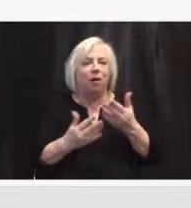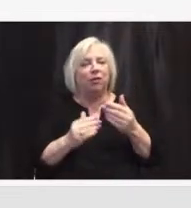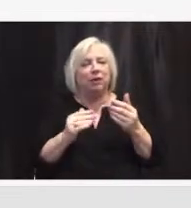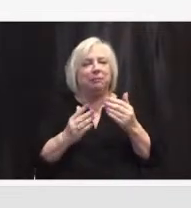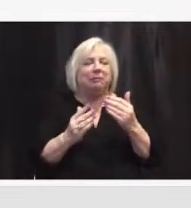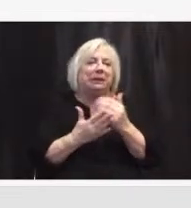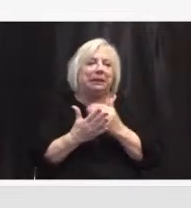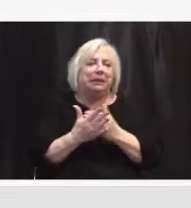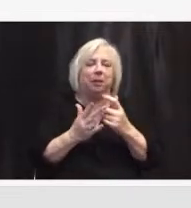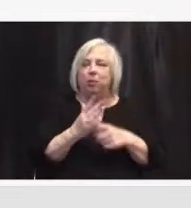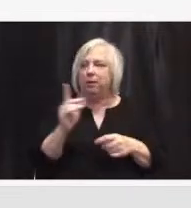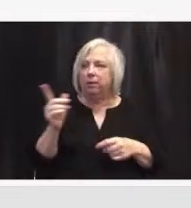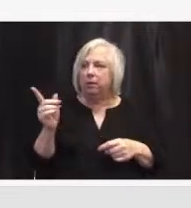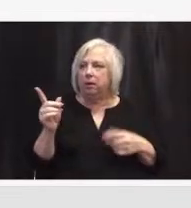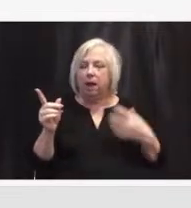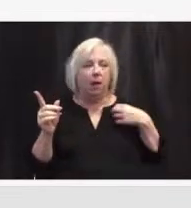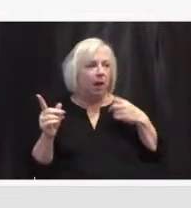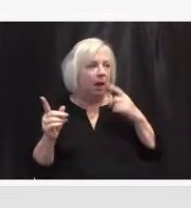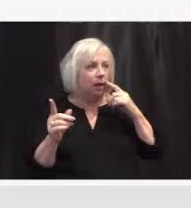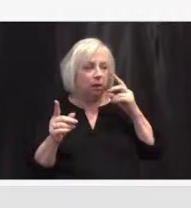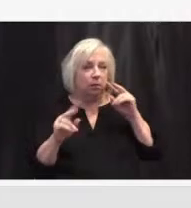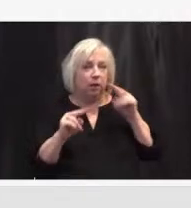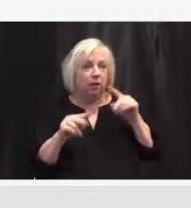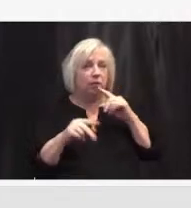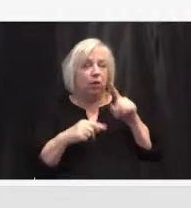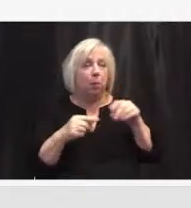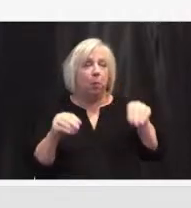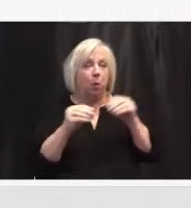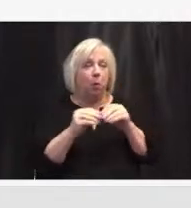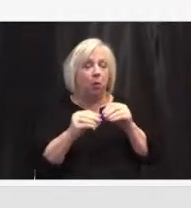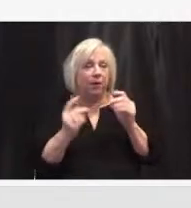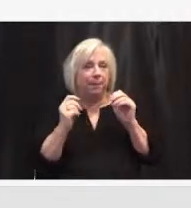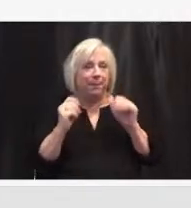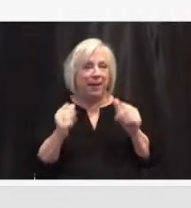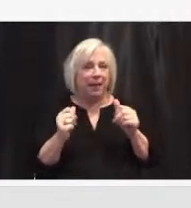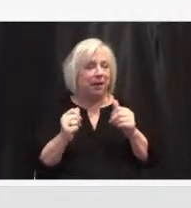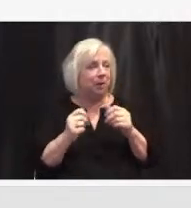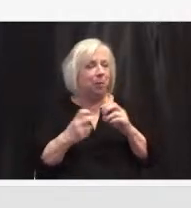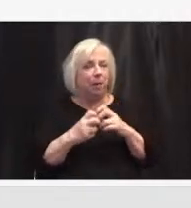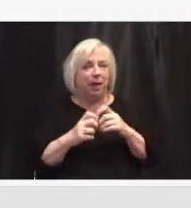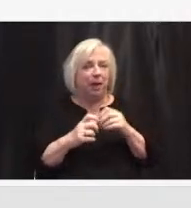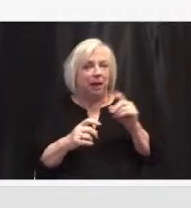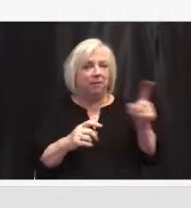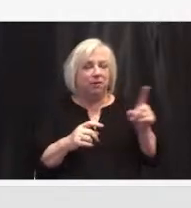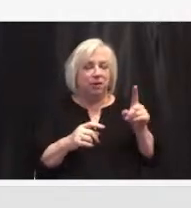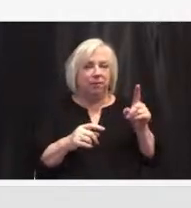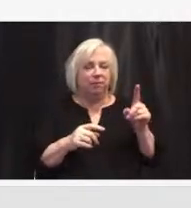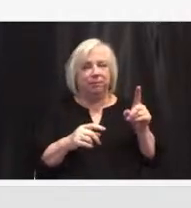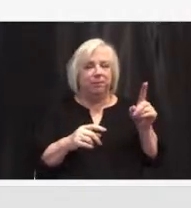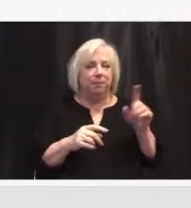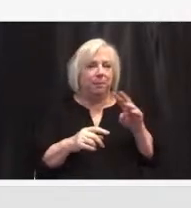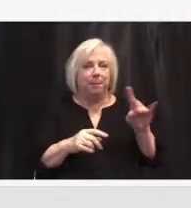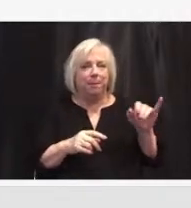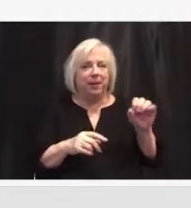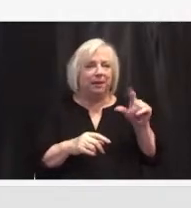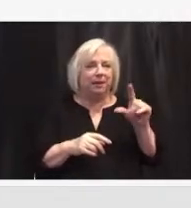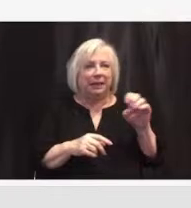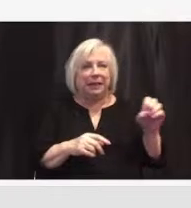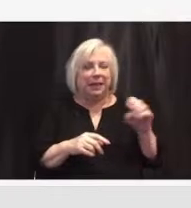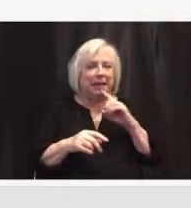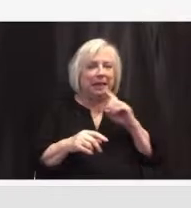of immediate resolvement, i.e. Ms. Lee made a statement she could not get out of her house. She had to actually go around the